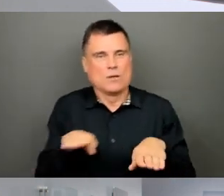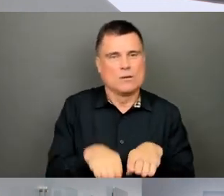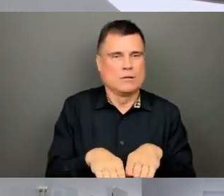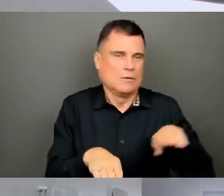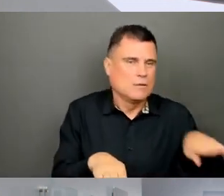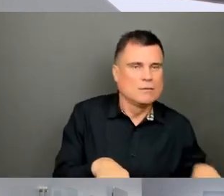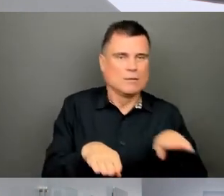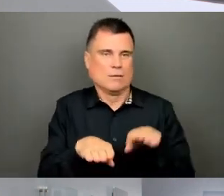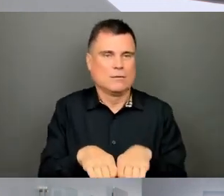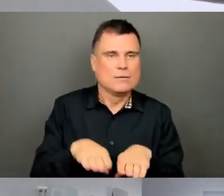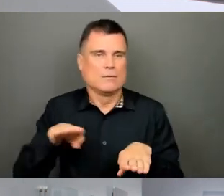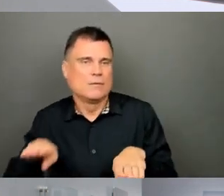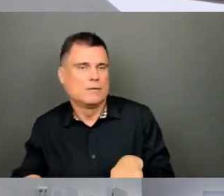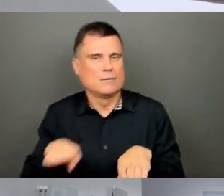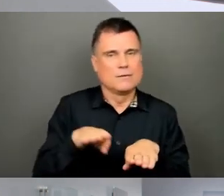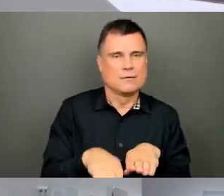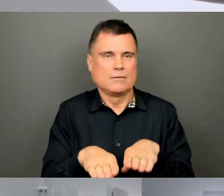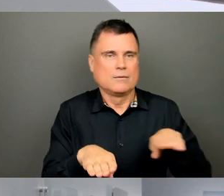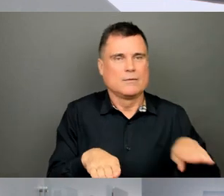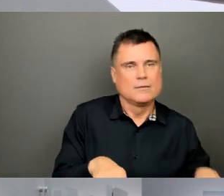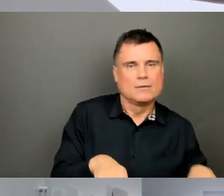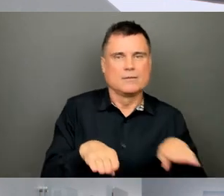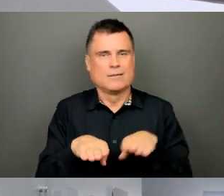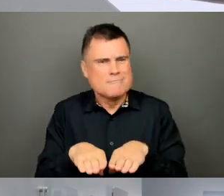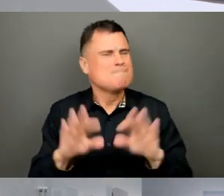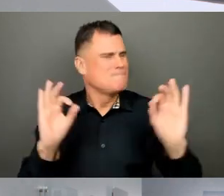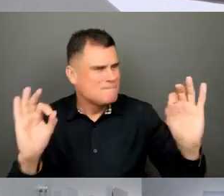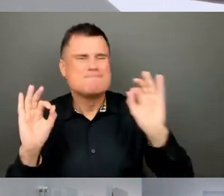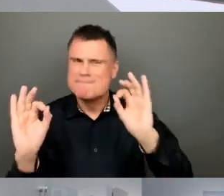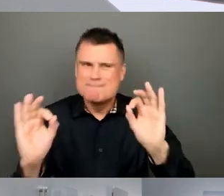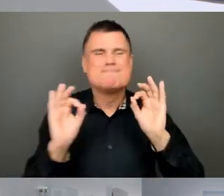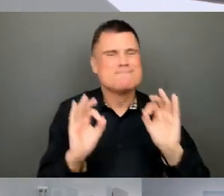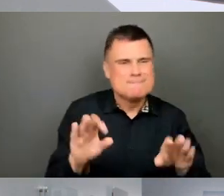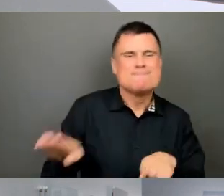together, right, together. Step, together, right, together. Nice.